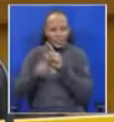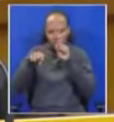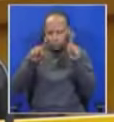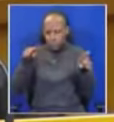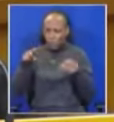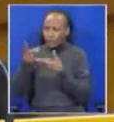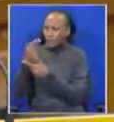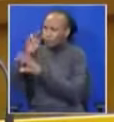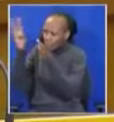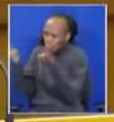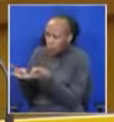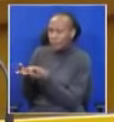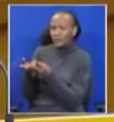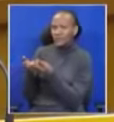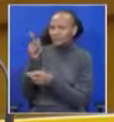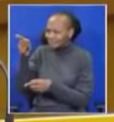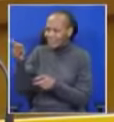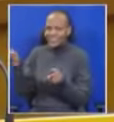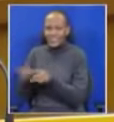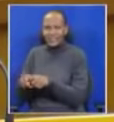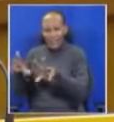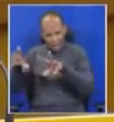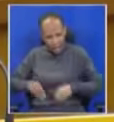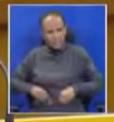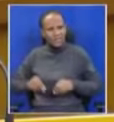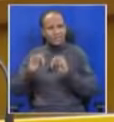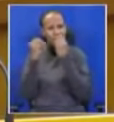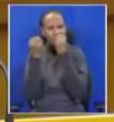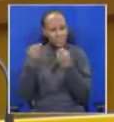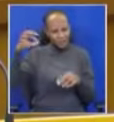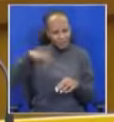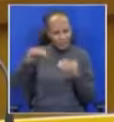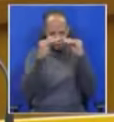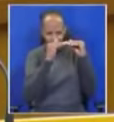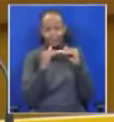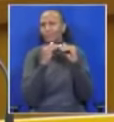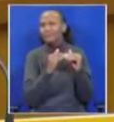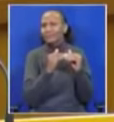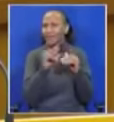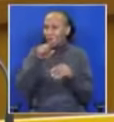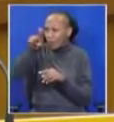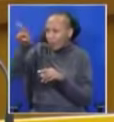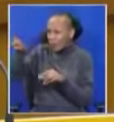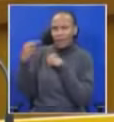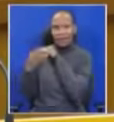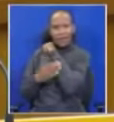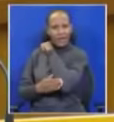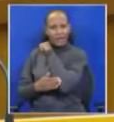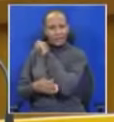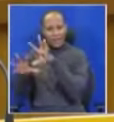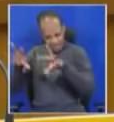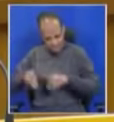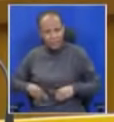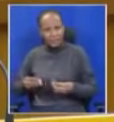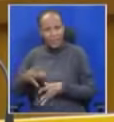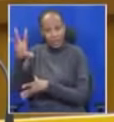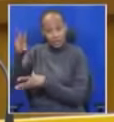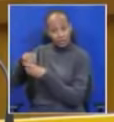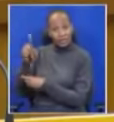world are embracing a national minimum wage. They are embracing it, including